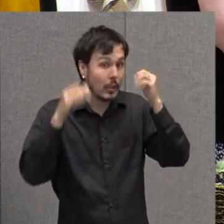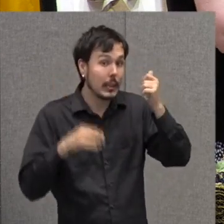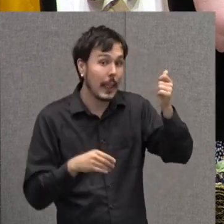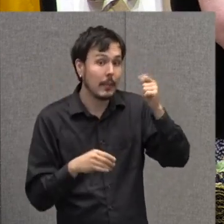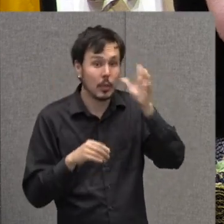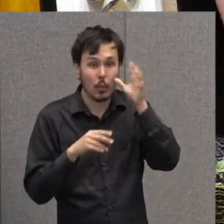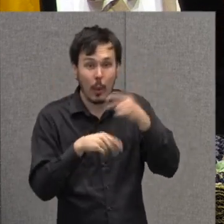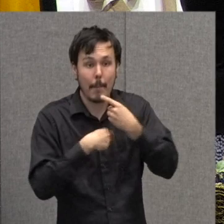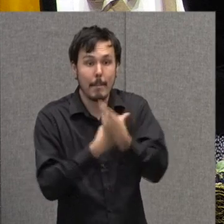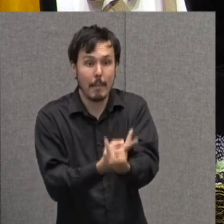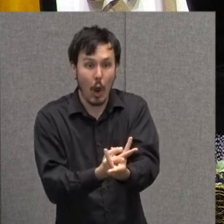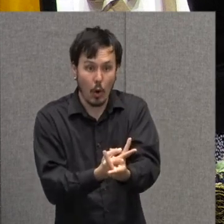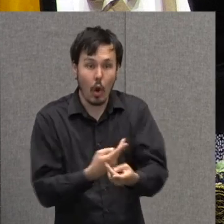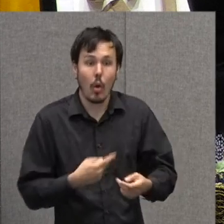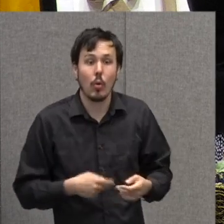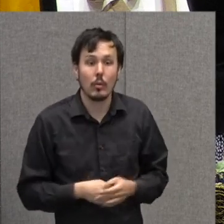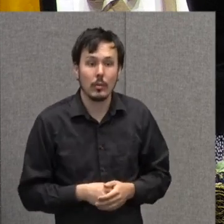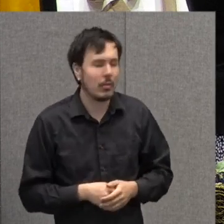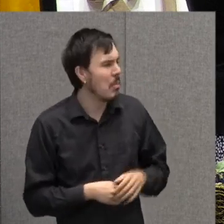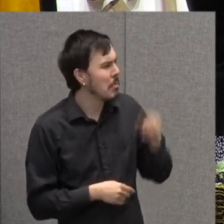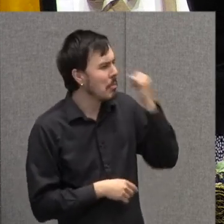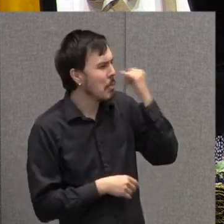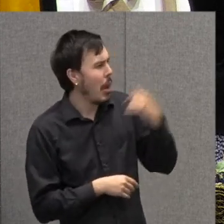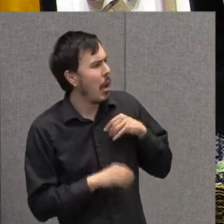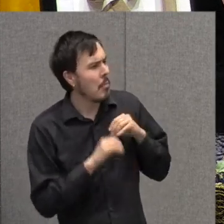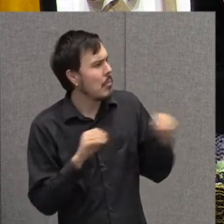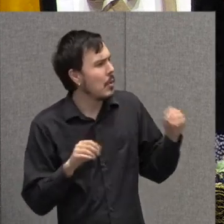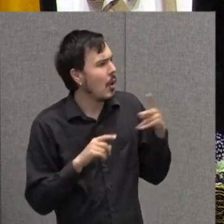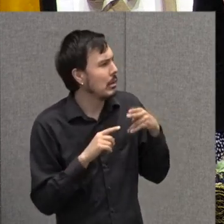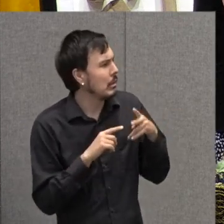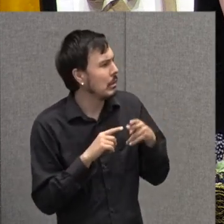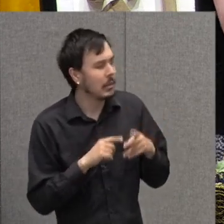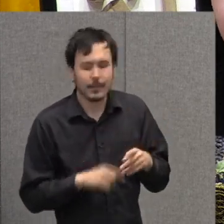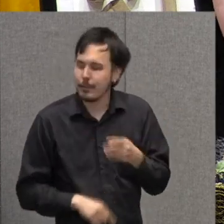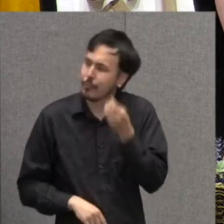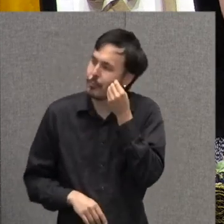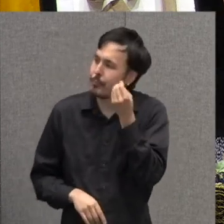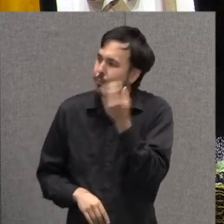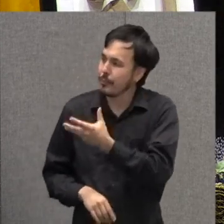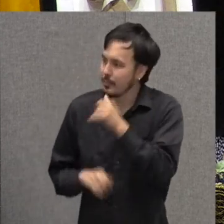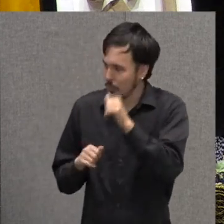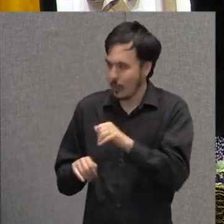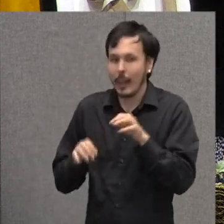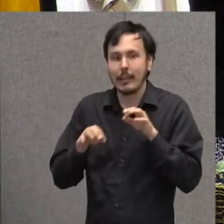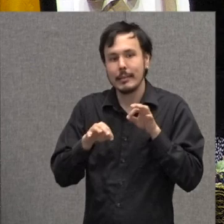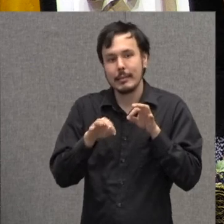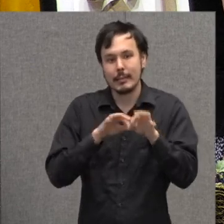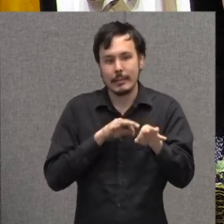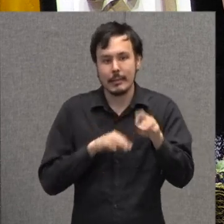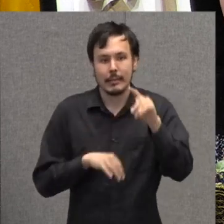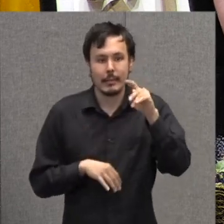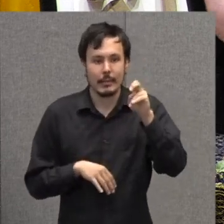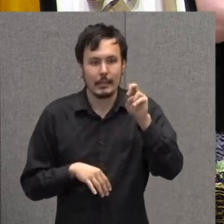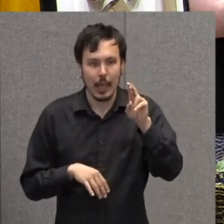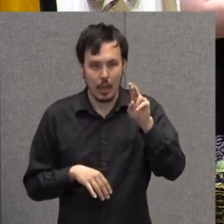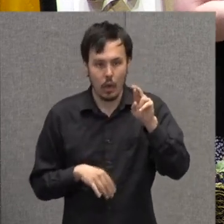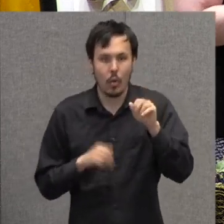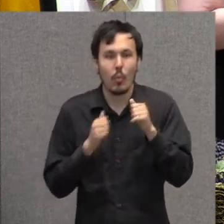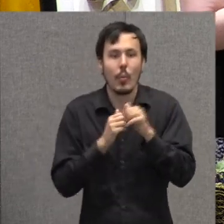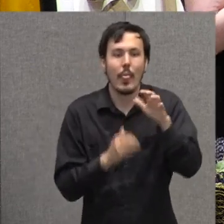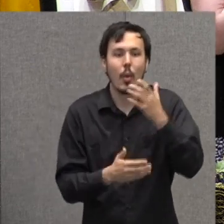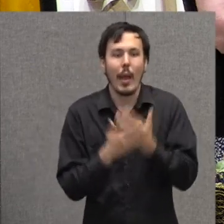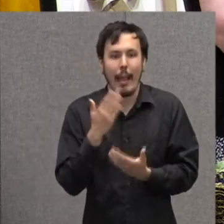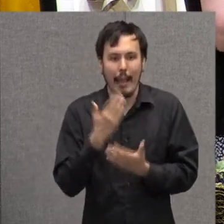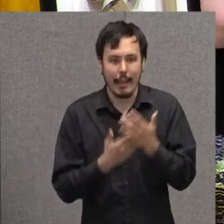okay, so you're going to need scissors. What if I don't have scissors? Well, I'll tell you what, you can also tear things, with your hands,